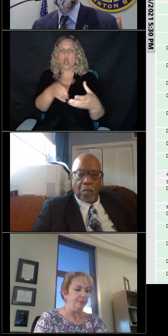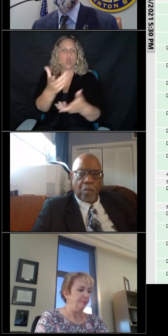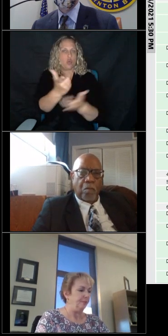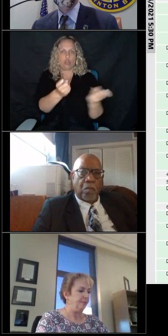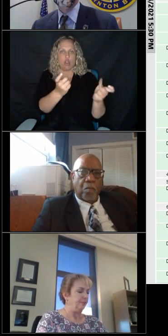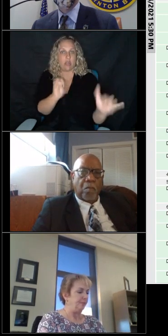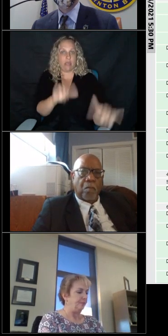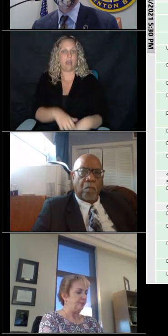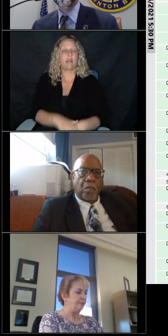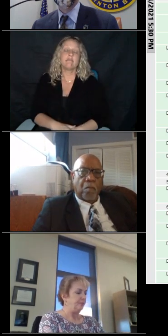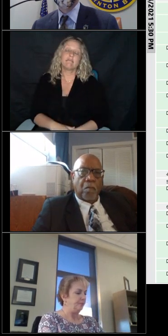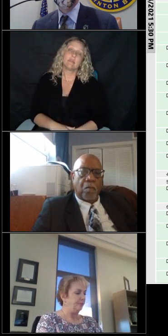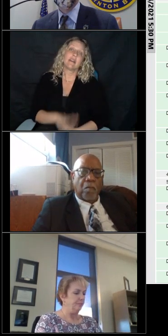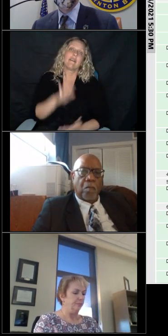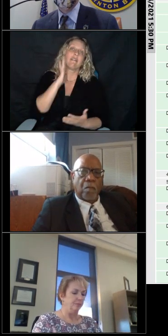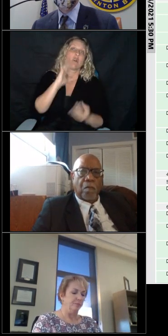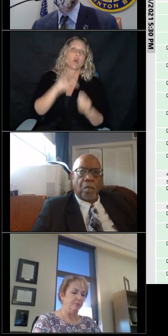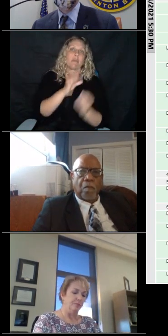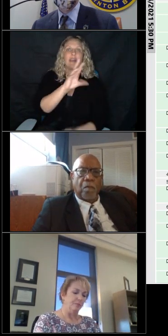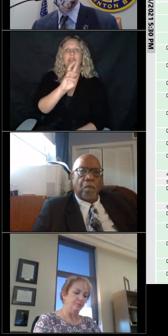that. Phone number